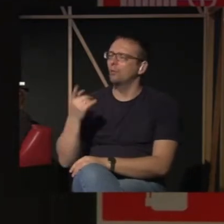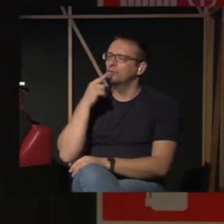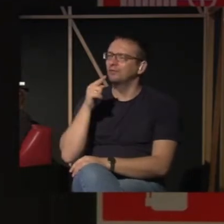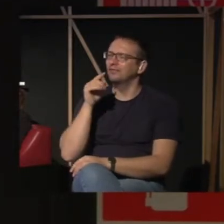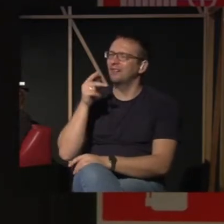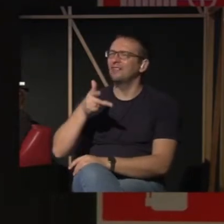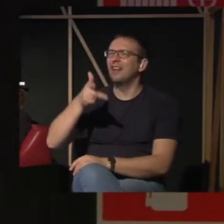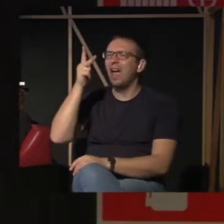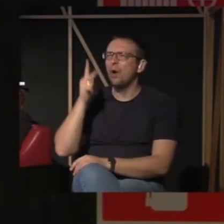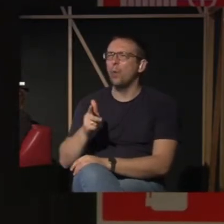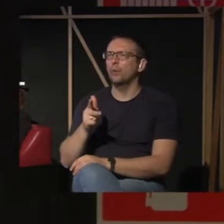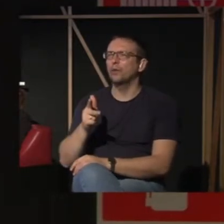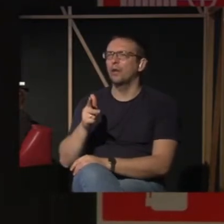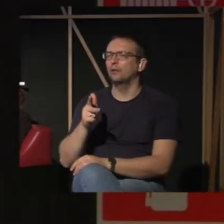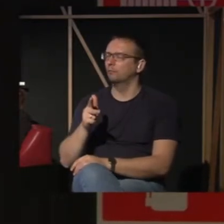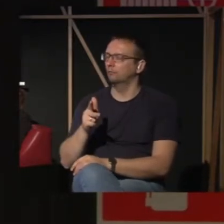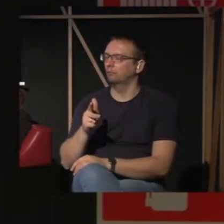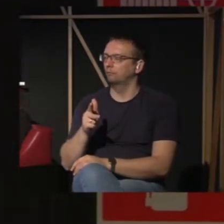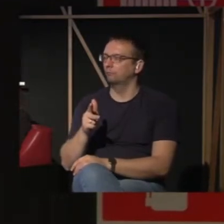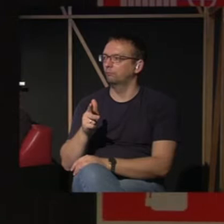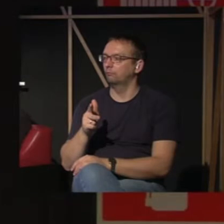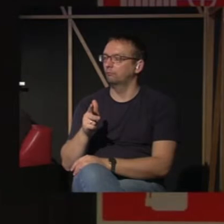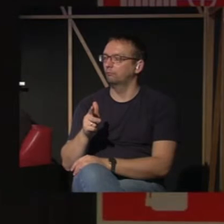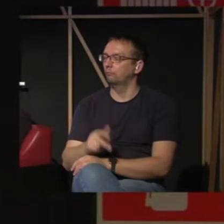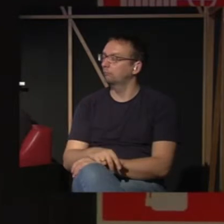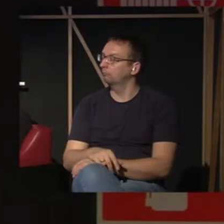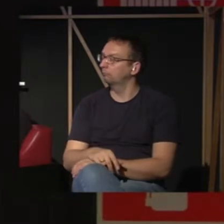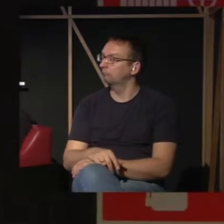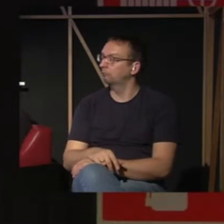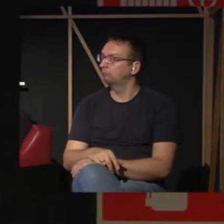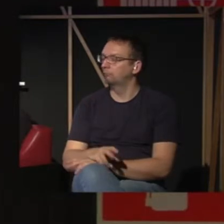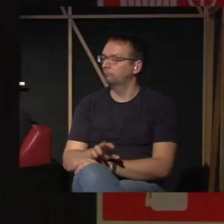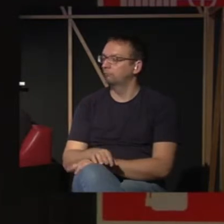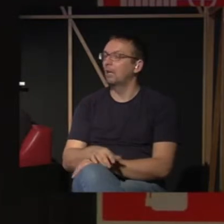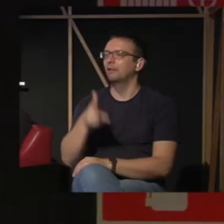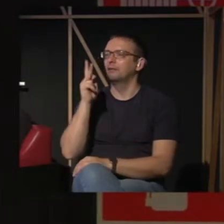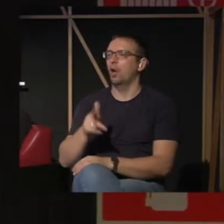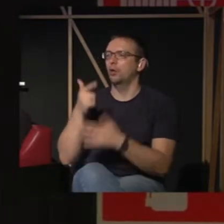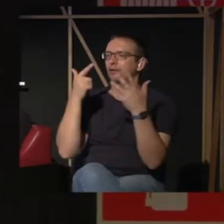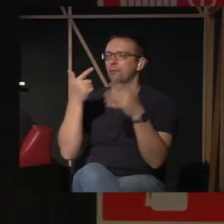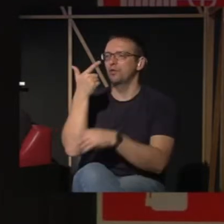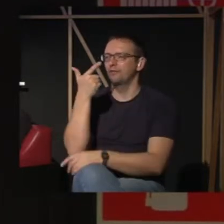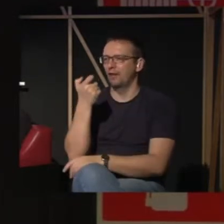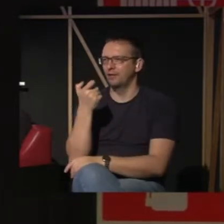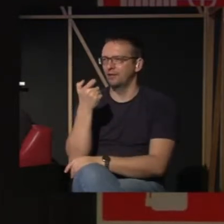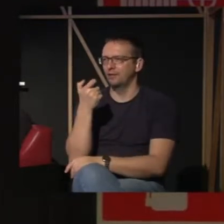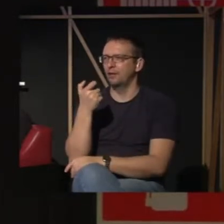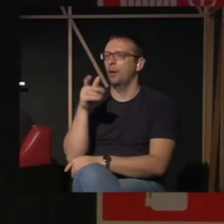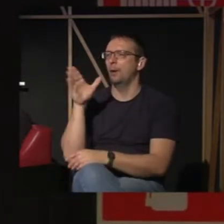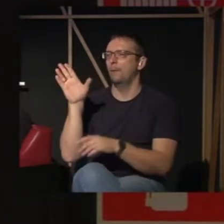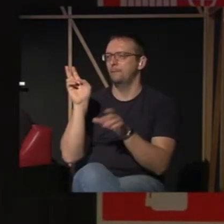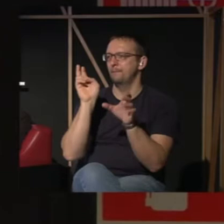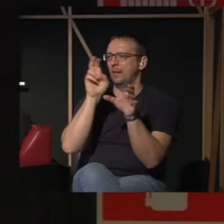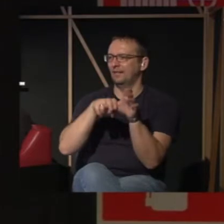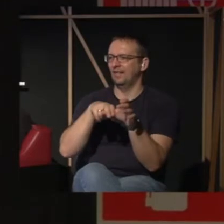327 volunteers dedicated to accessibility. There were also 61,000 staff, volunteers, concession staff,